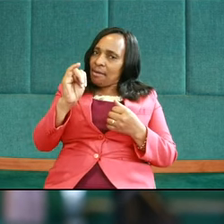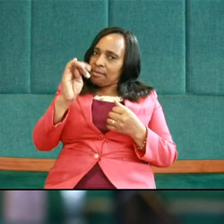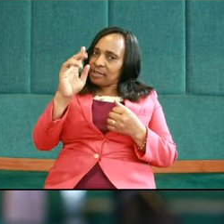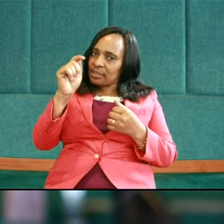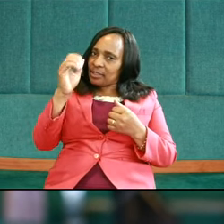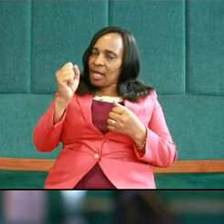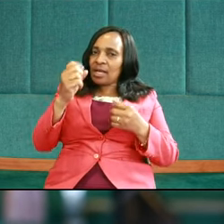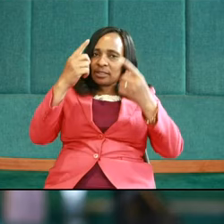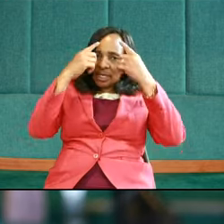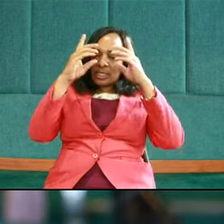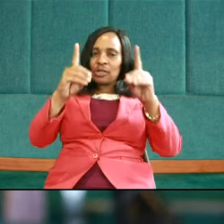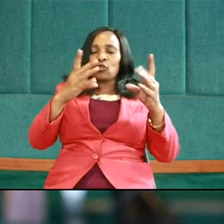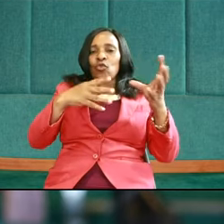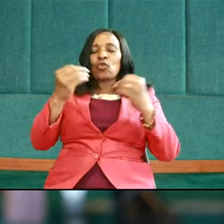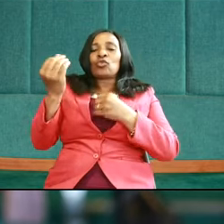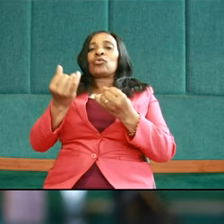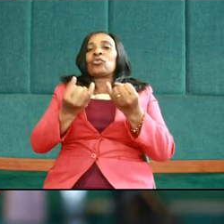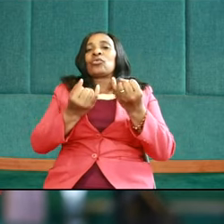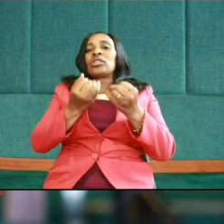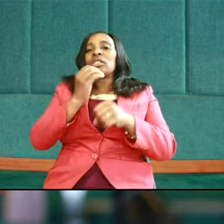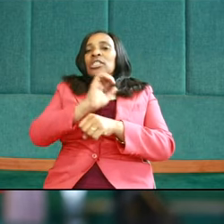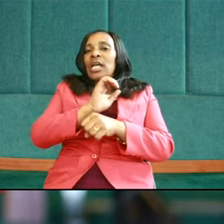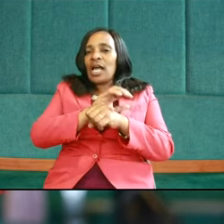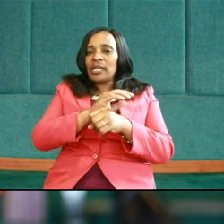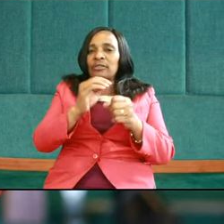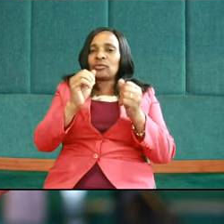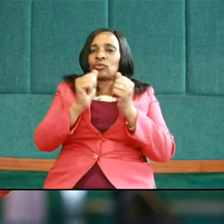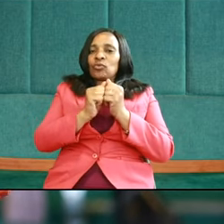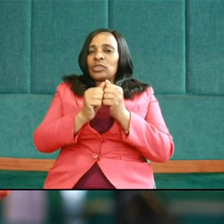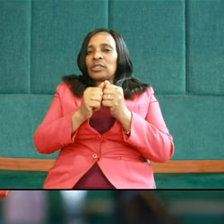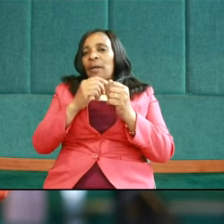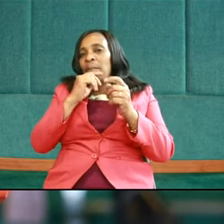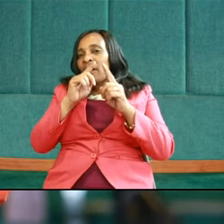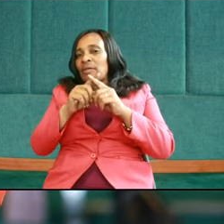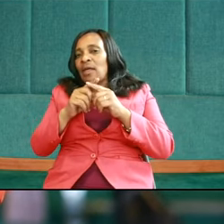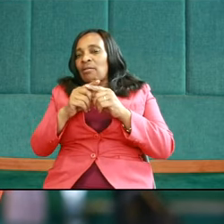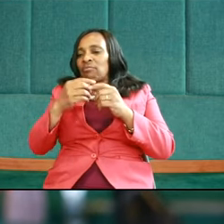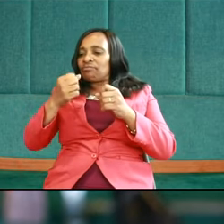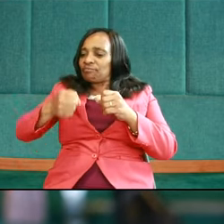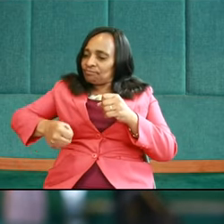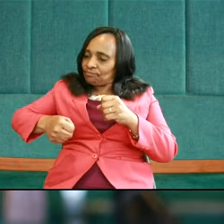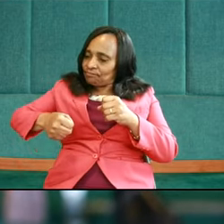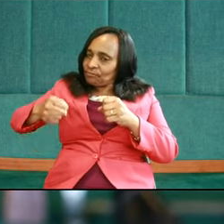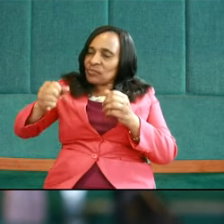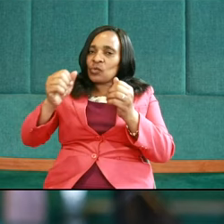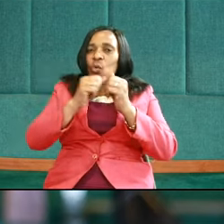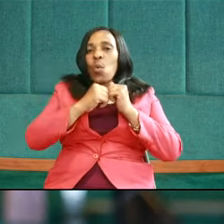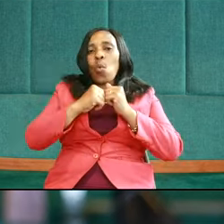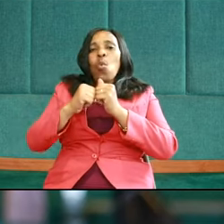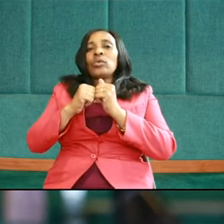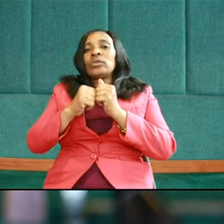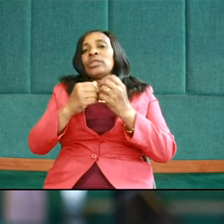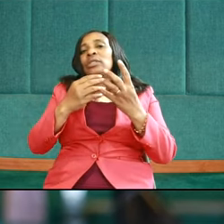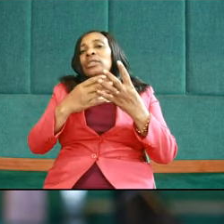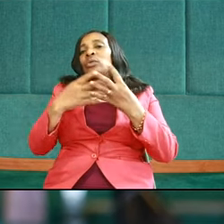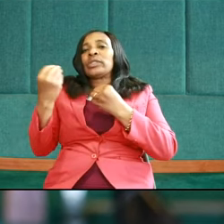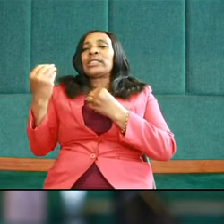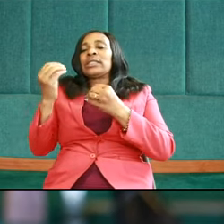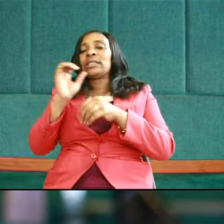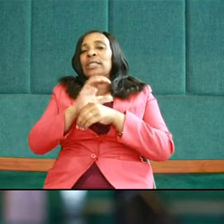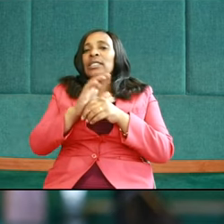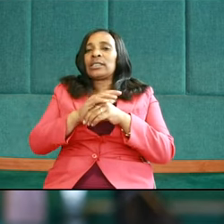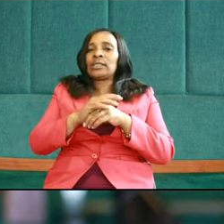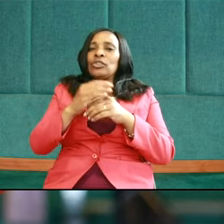to church with grandmother. She left her housework and took her little brother by the hand. They went to church together. Other children